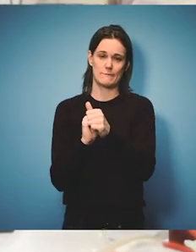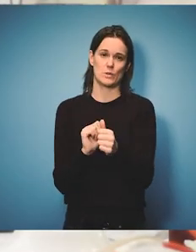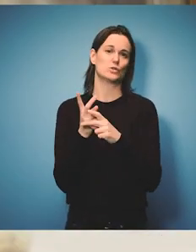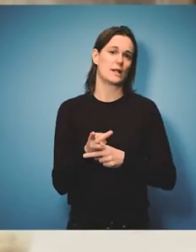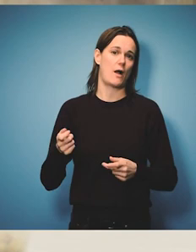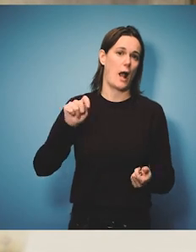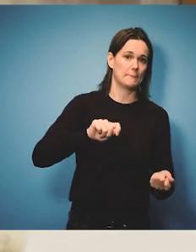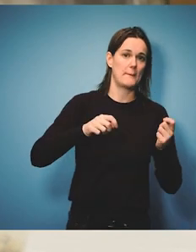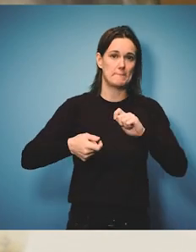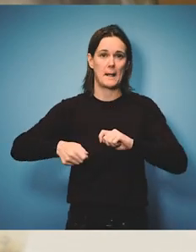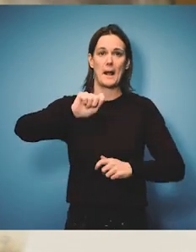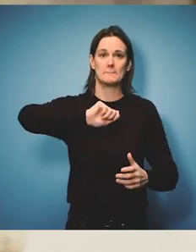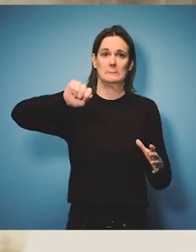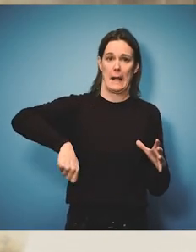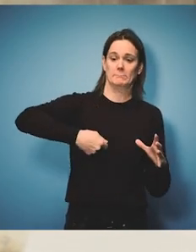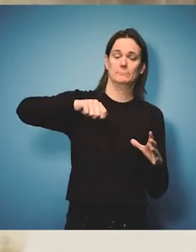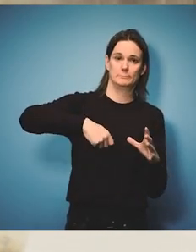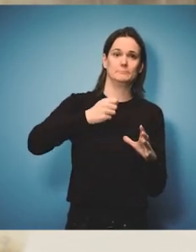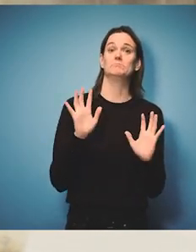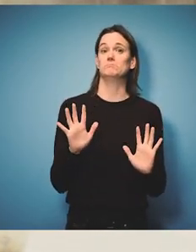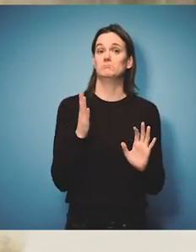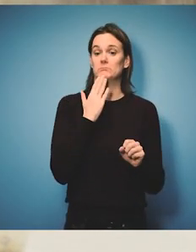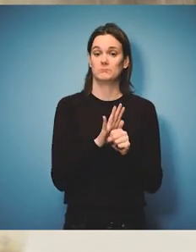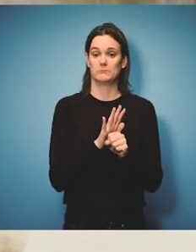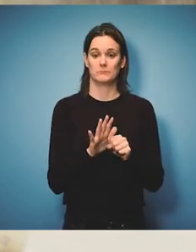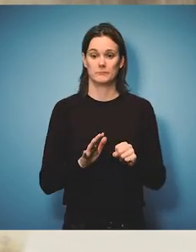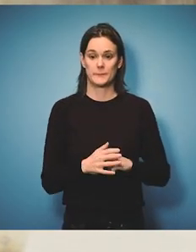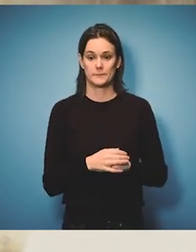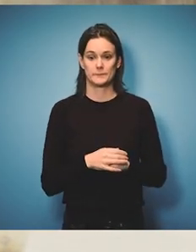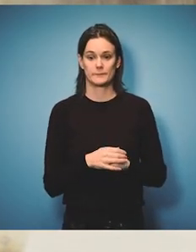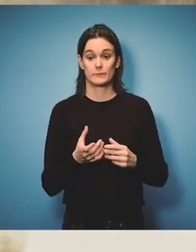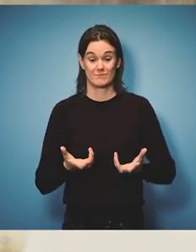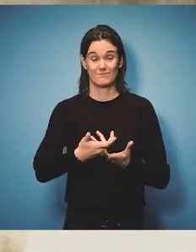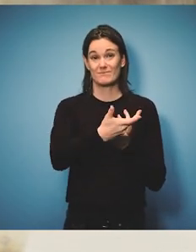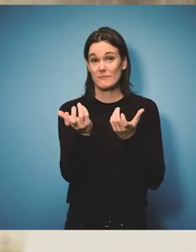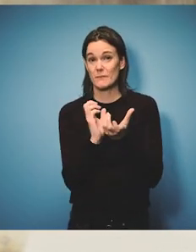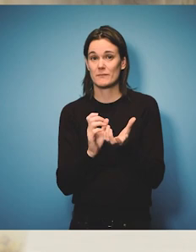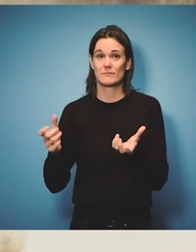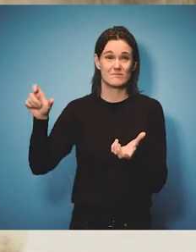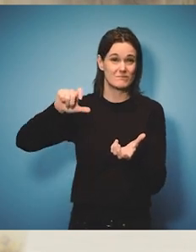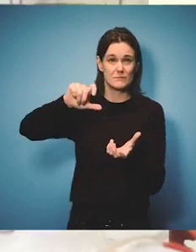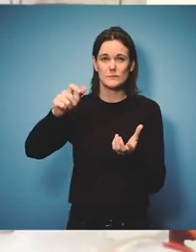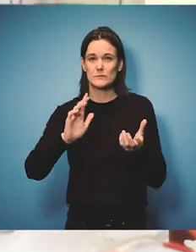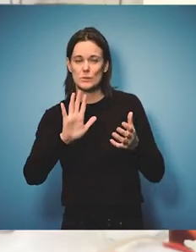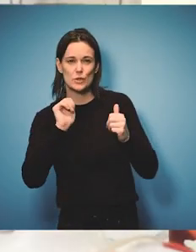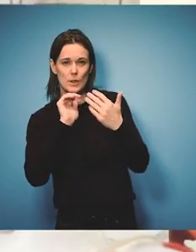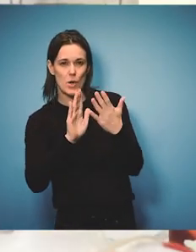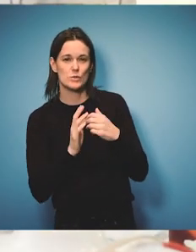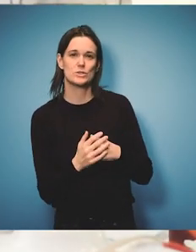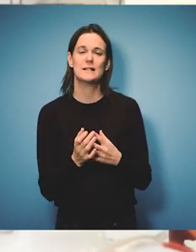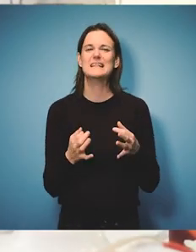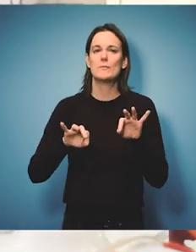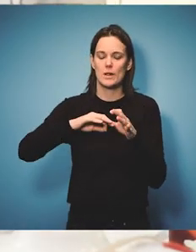to go. So you could use a piping bag to put this in. I'm just gonna use a spoon. We don't wanna fill it right to the brim. Is there any method to when you're